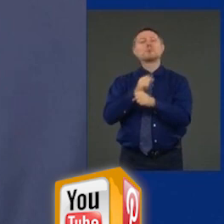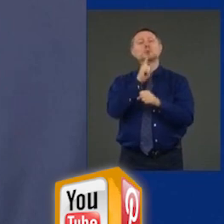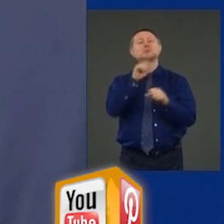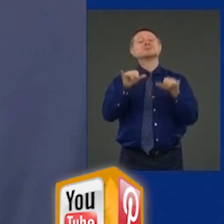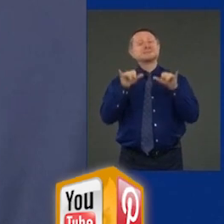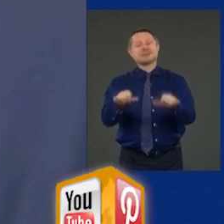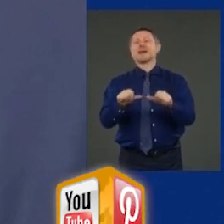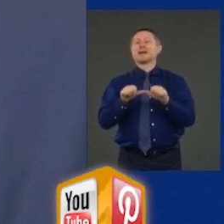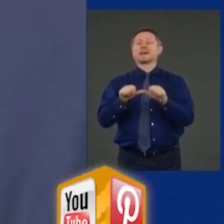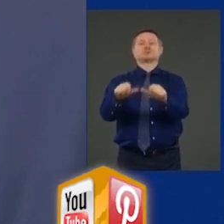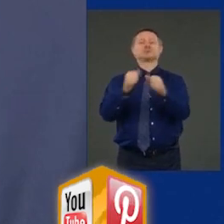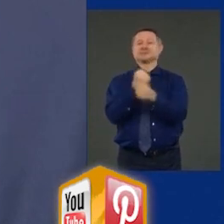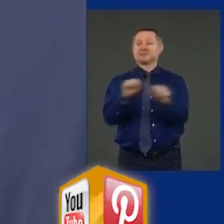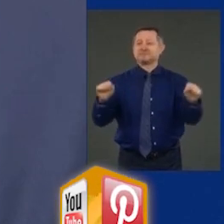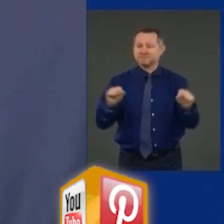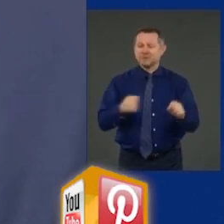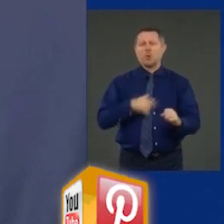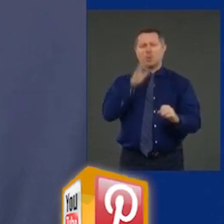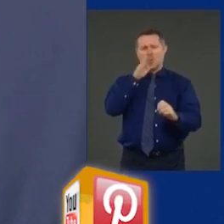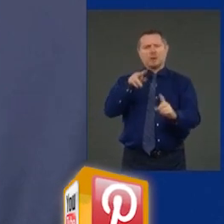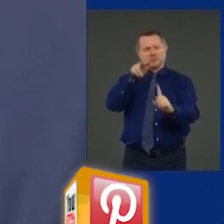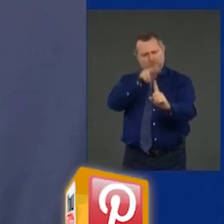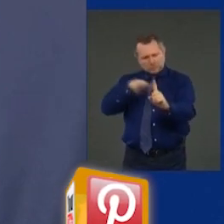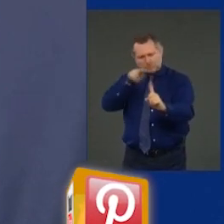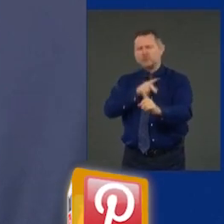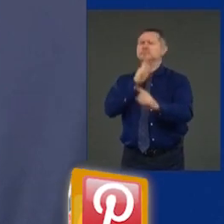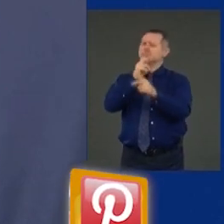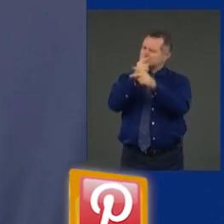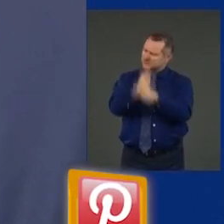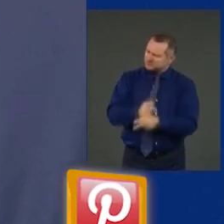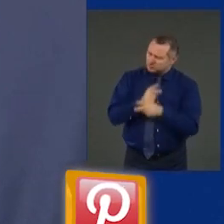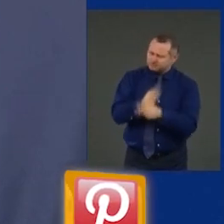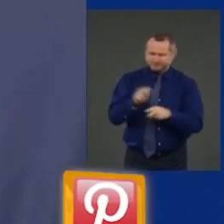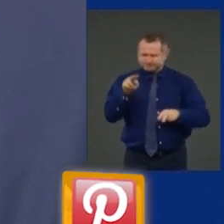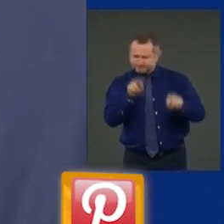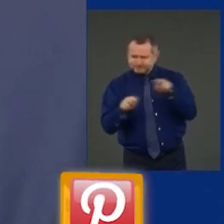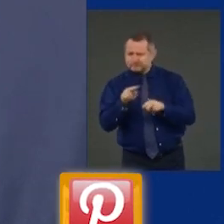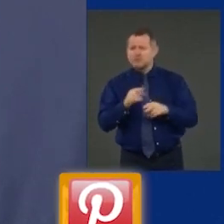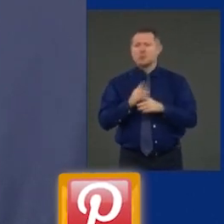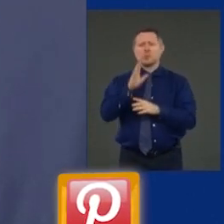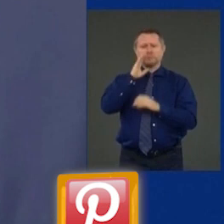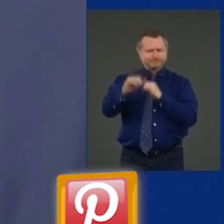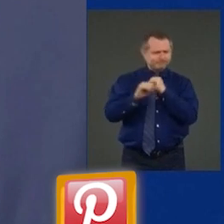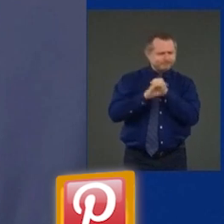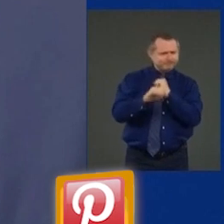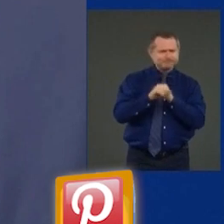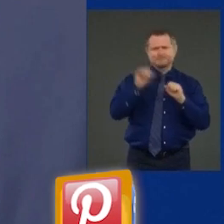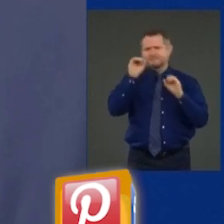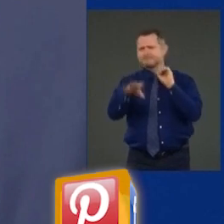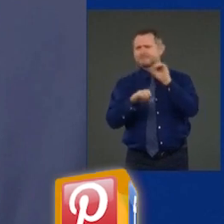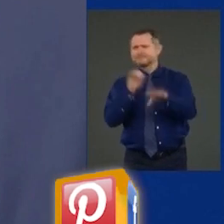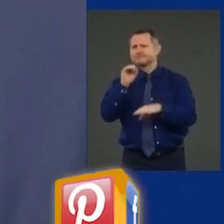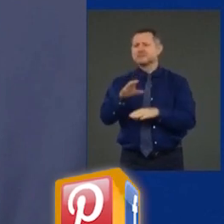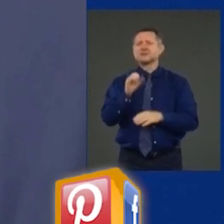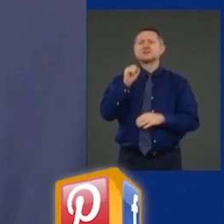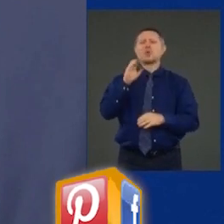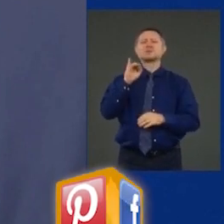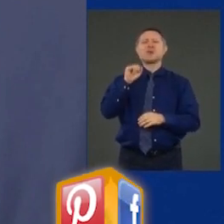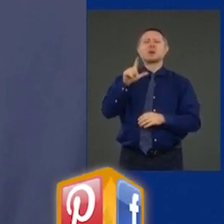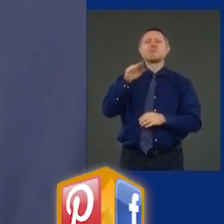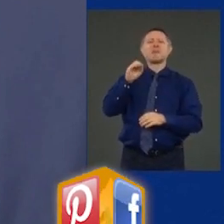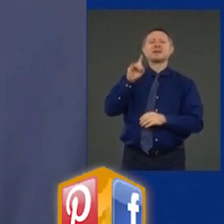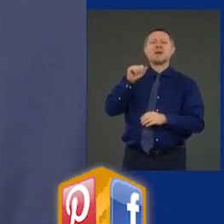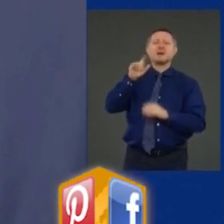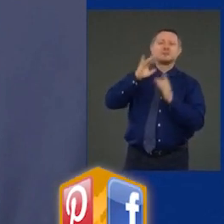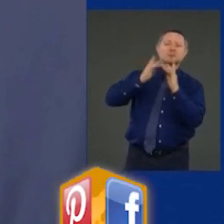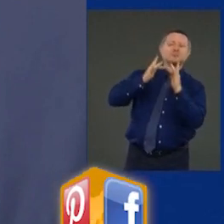we'll be monitoring this carefully. We've got the quarantine in place. We'll be doing publicity and social media, reaching out to the travel agents, doing everything